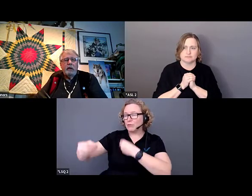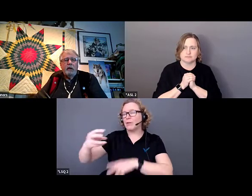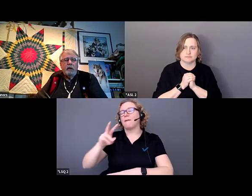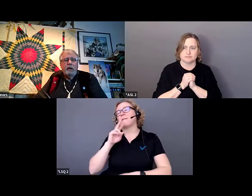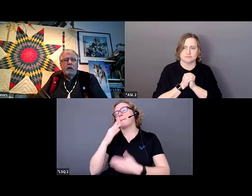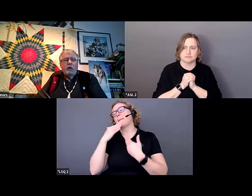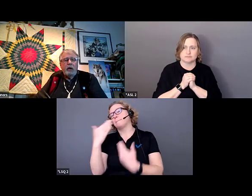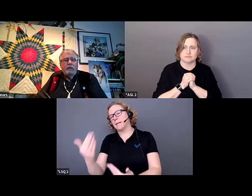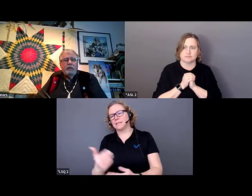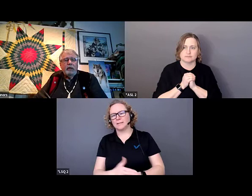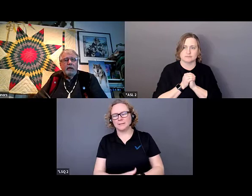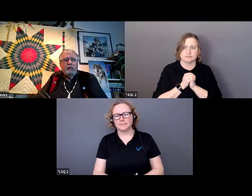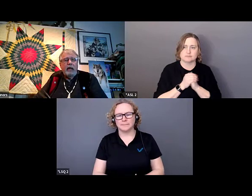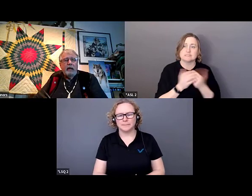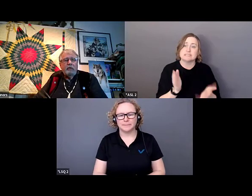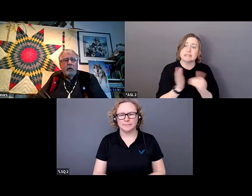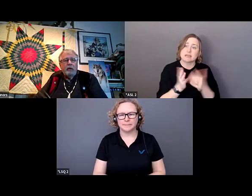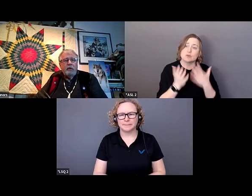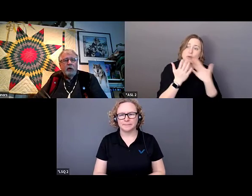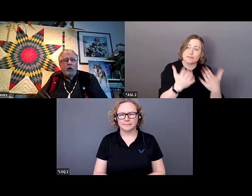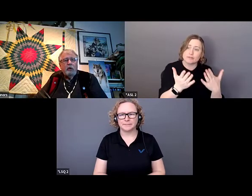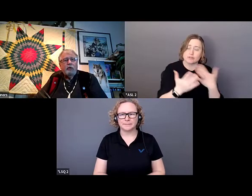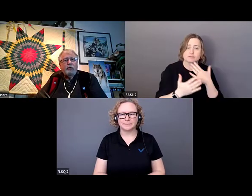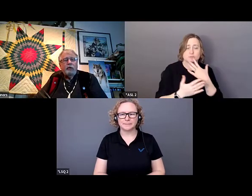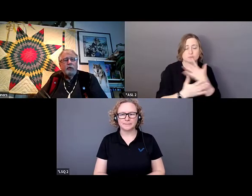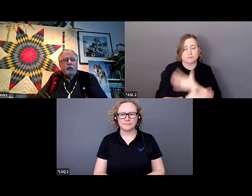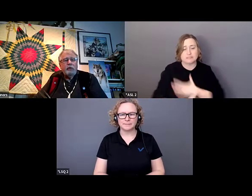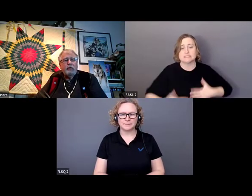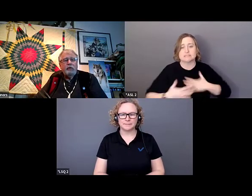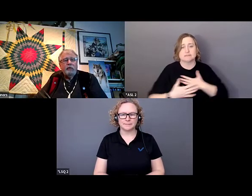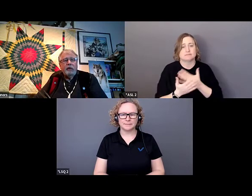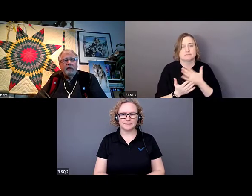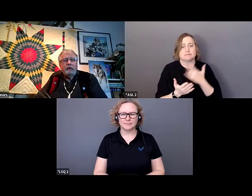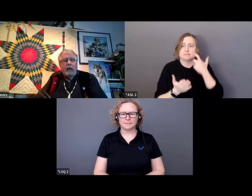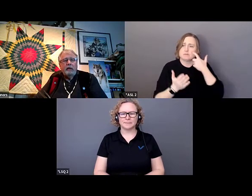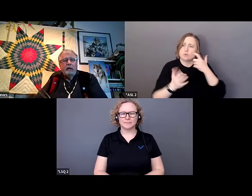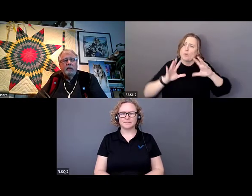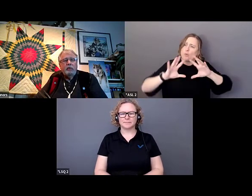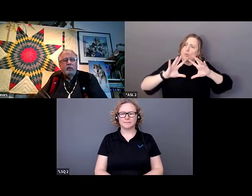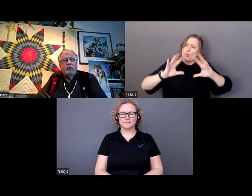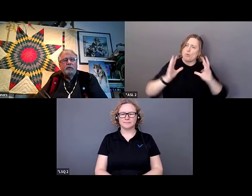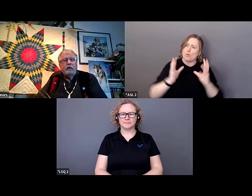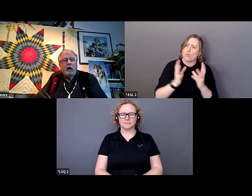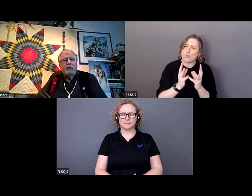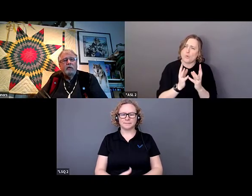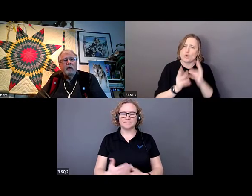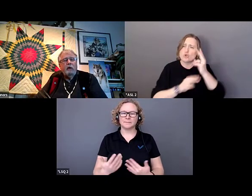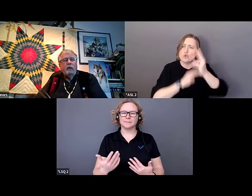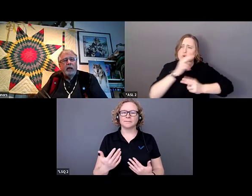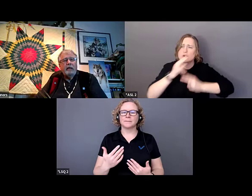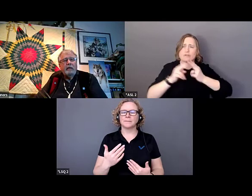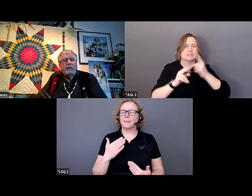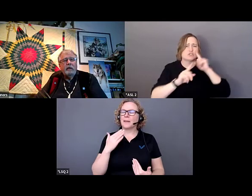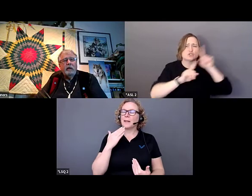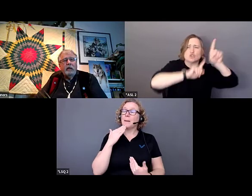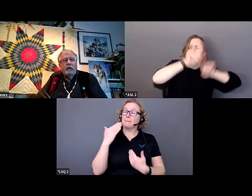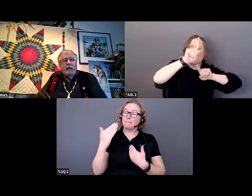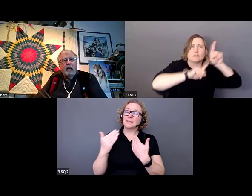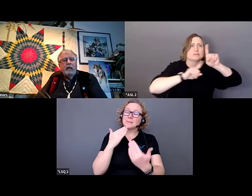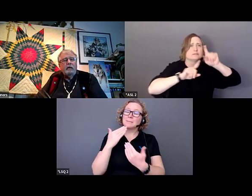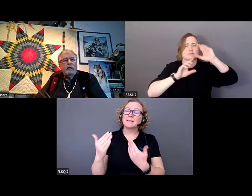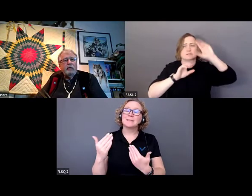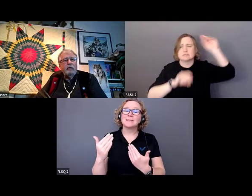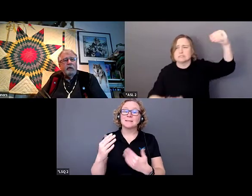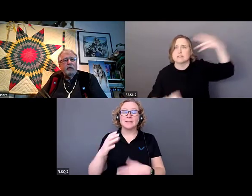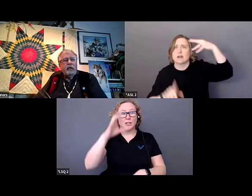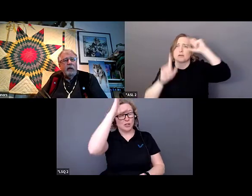Sekwekwechka. We're grateful and give thanks, Creator, for all those in your universe, for the sun, the moon, the stars, and all the planets, that